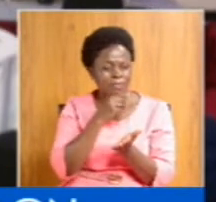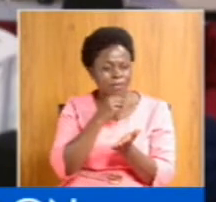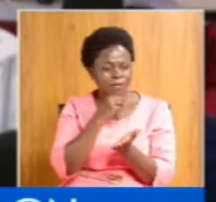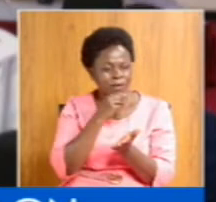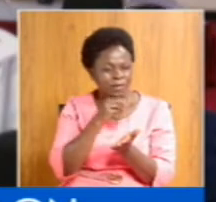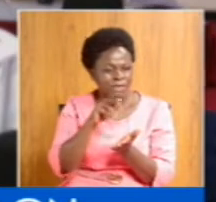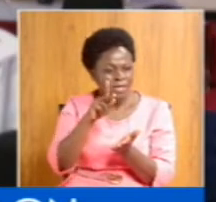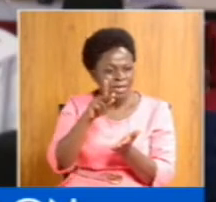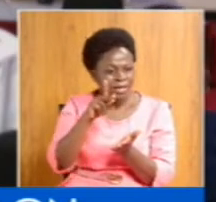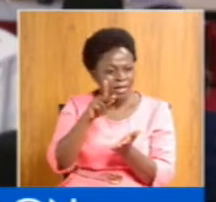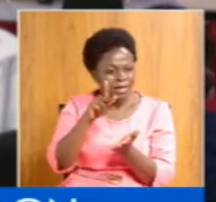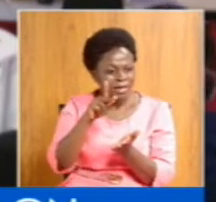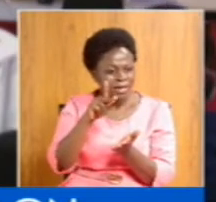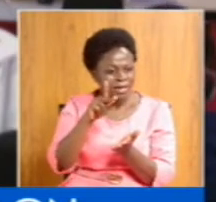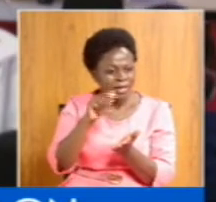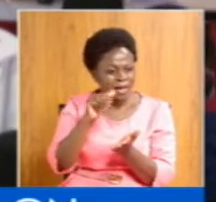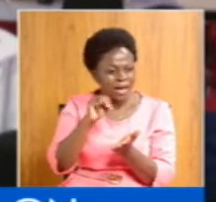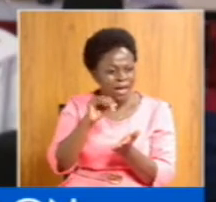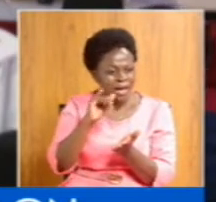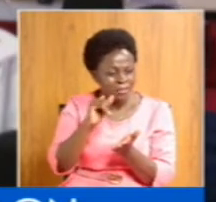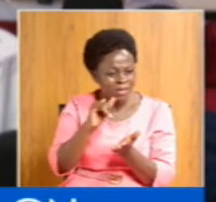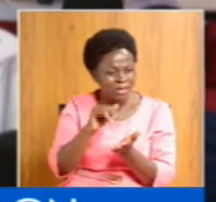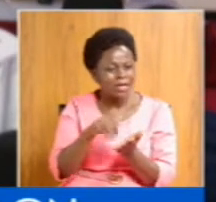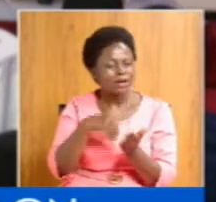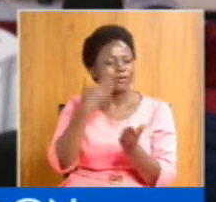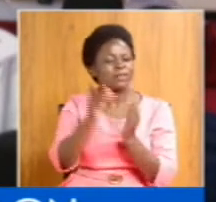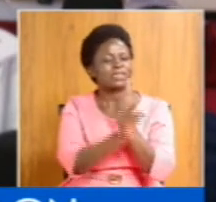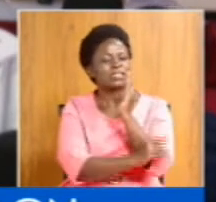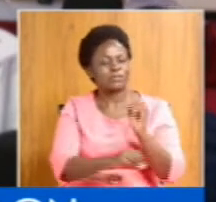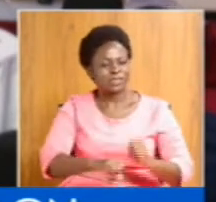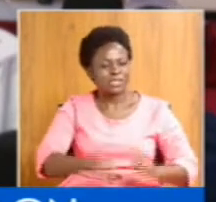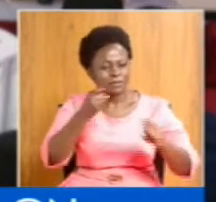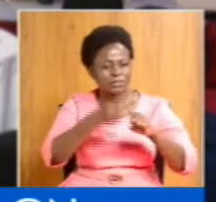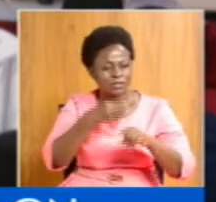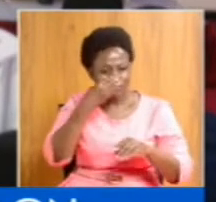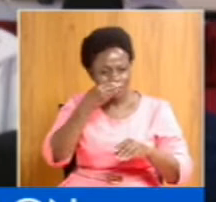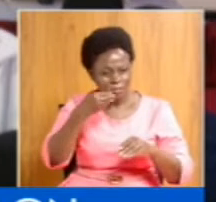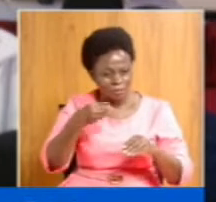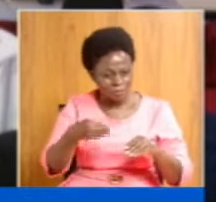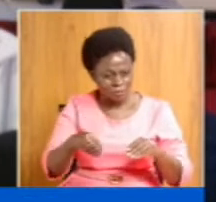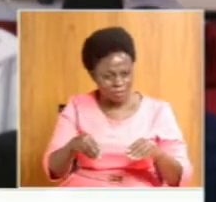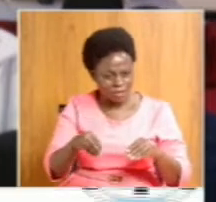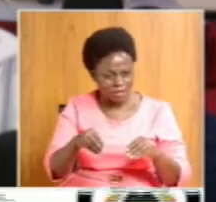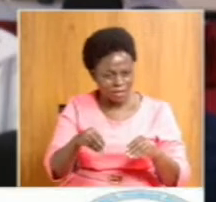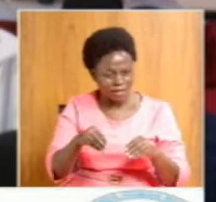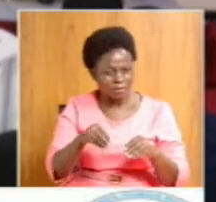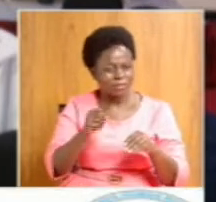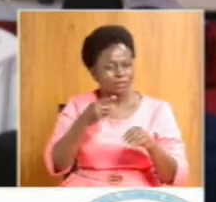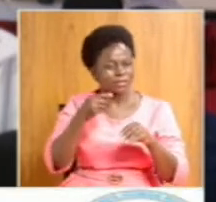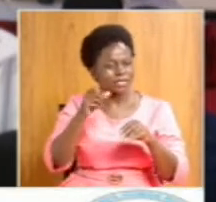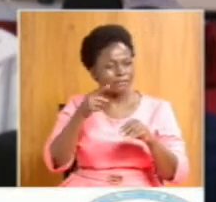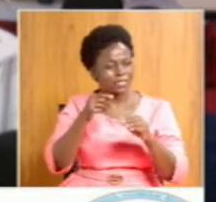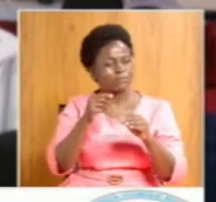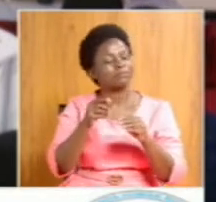Kamya, you don't want to go right now? Okay, I'll go through the district chairperson from Butambala since Rashida was even first on the